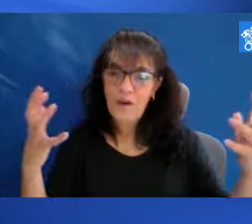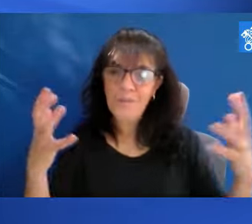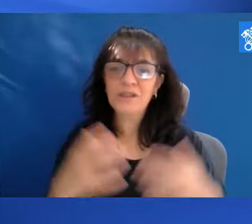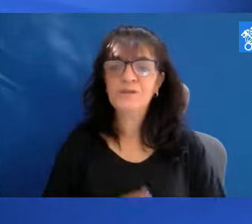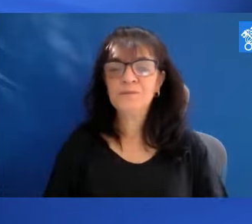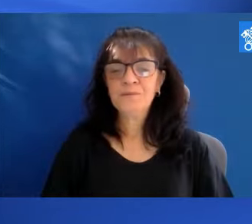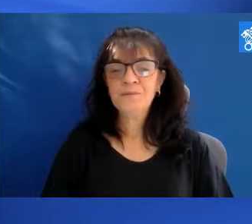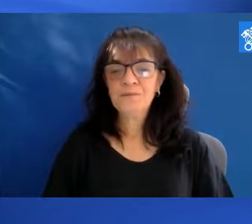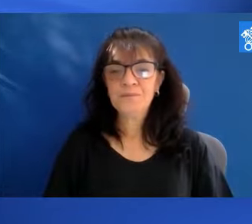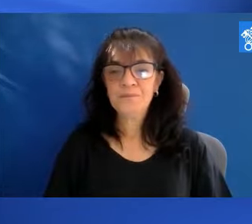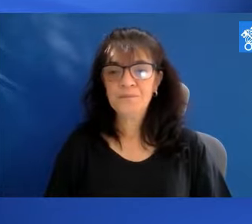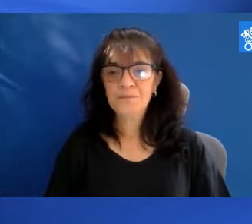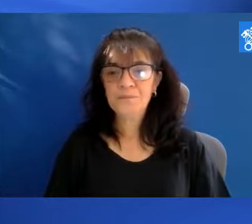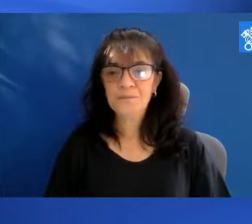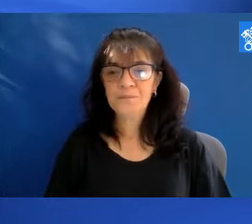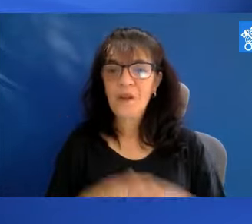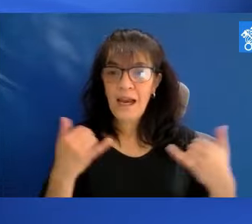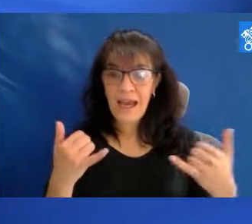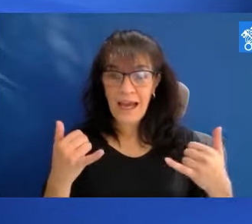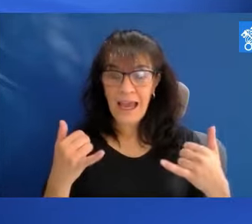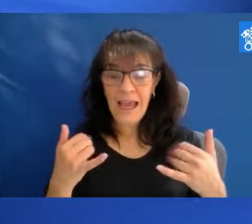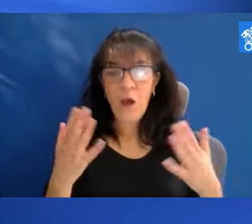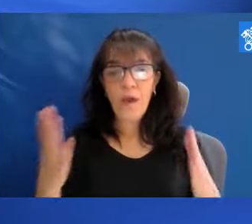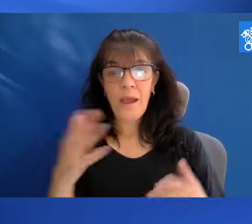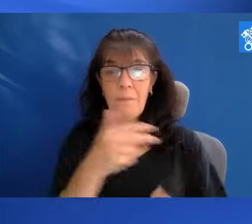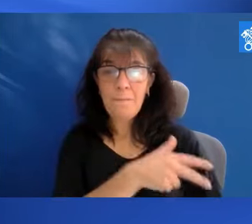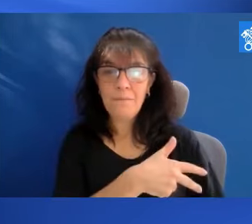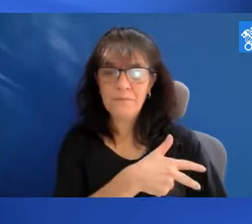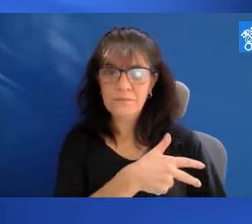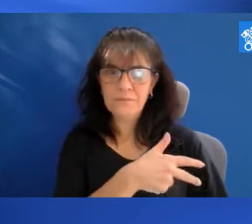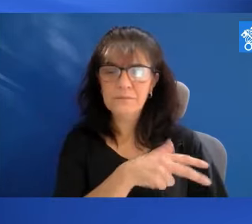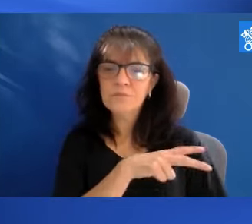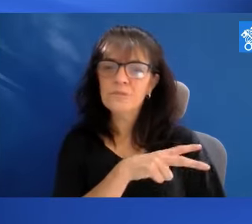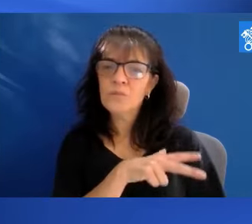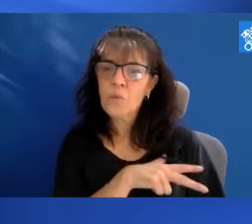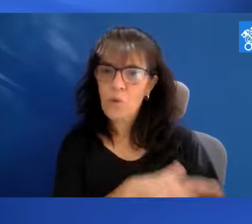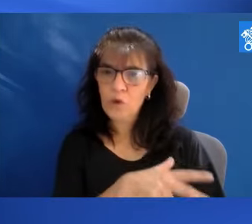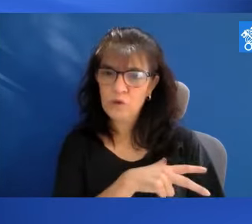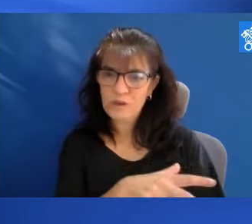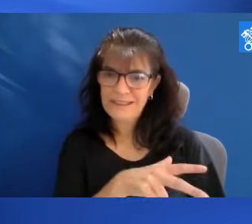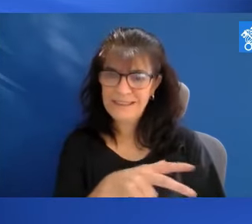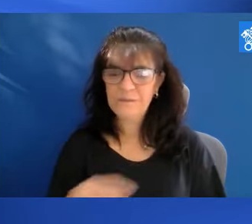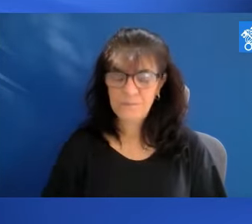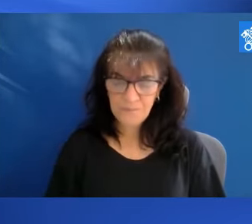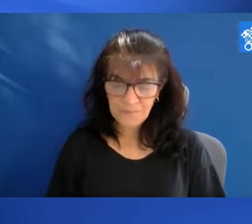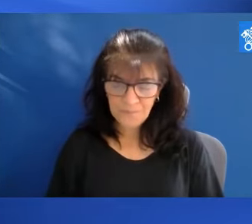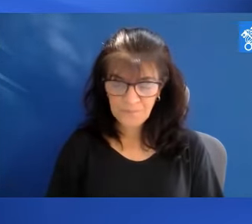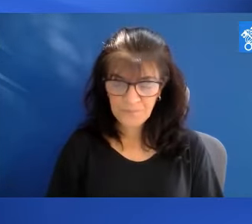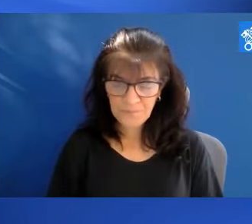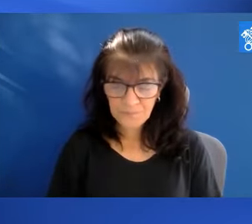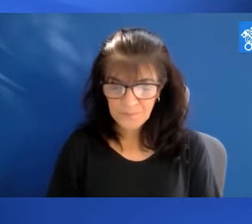And so now we'll hear that summary and exchange of greetings, this time in Portuguese. Santo Padre, os fiéis de língua